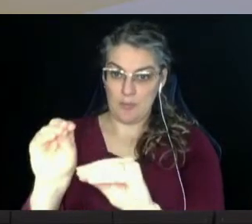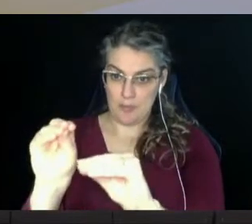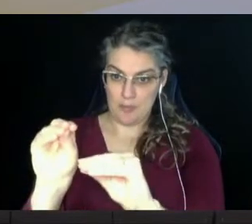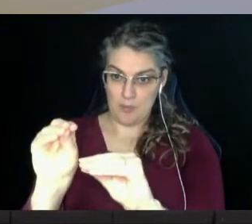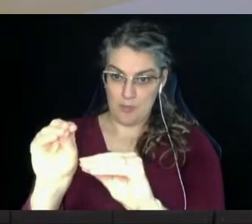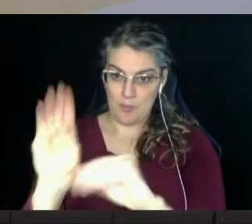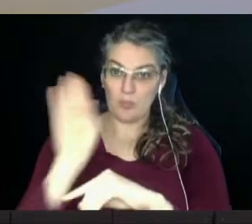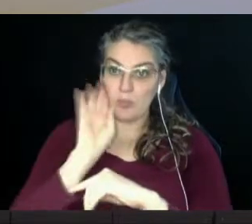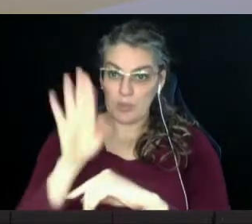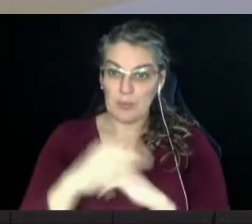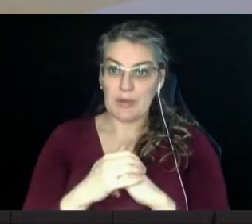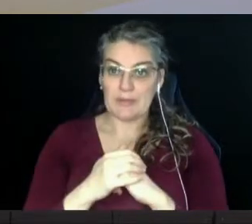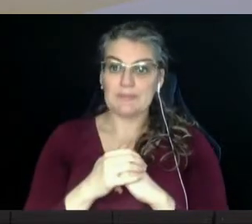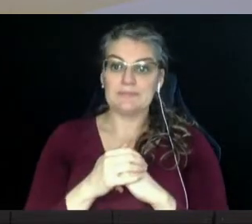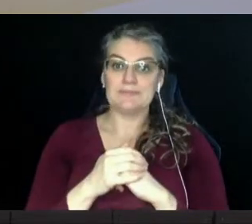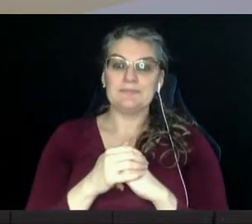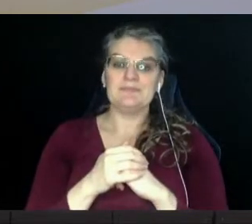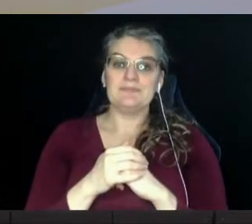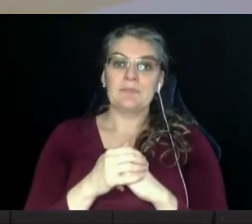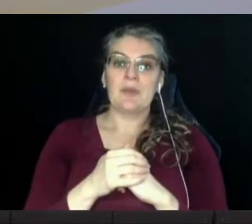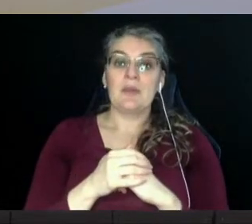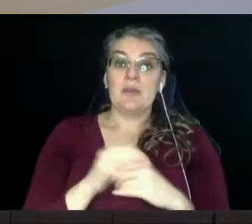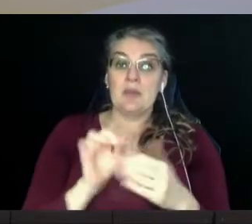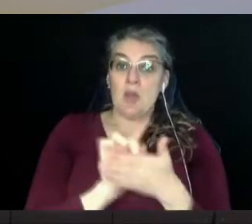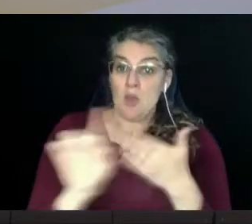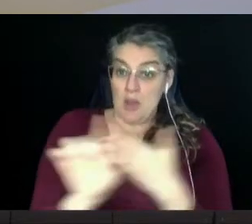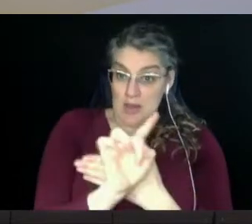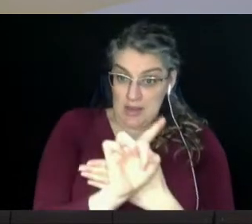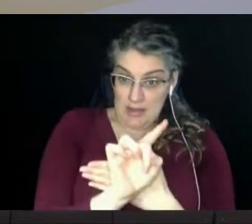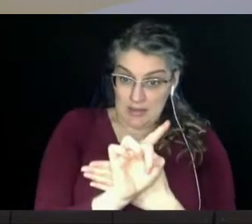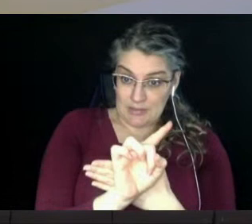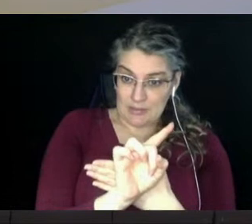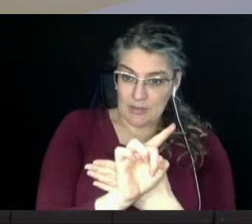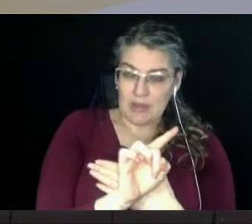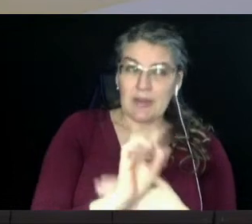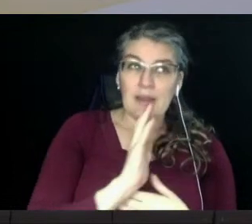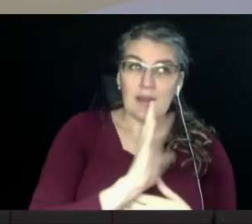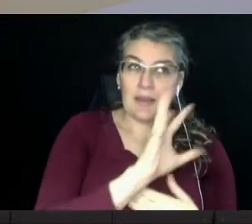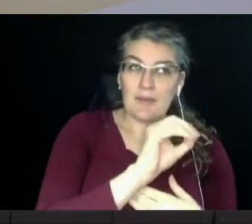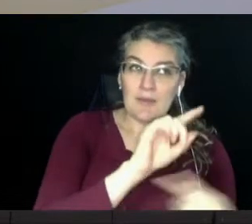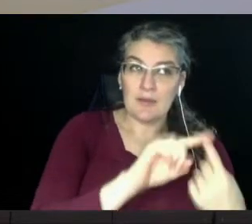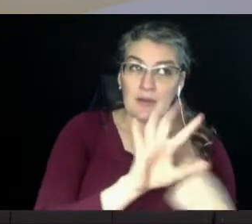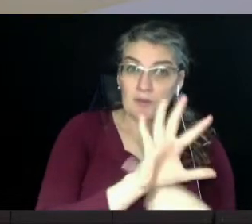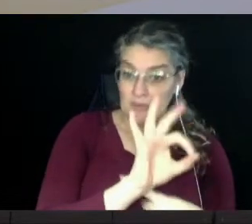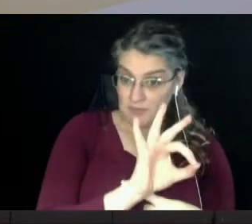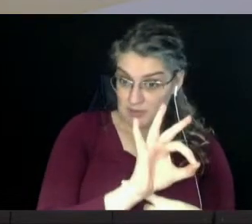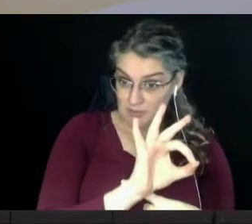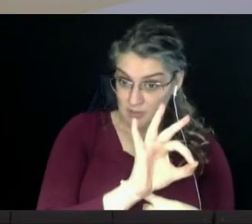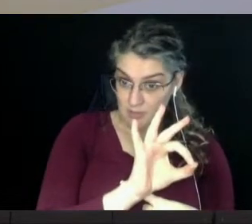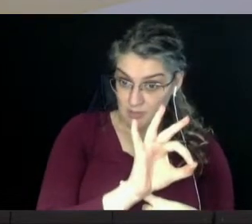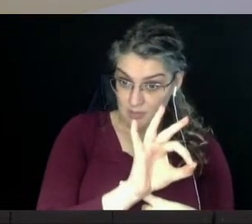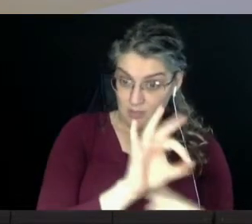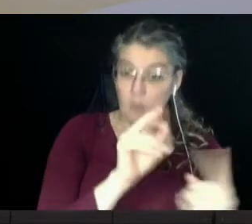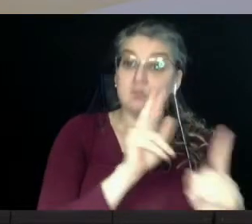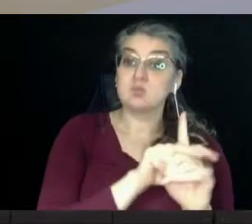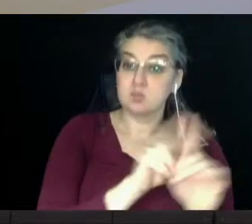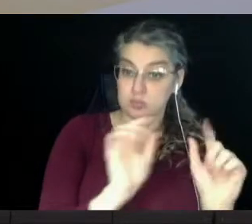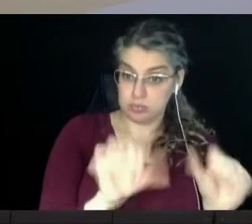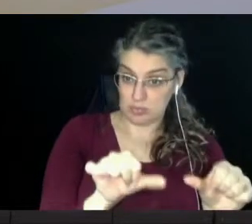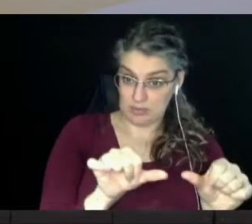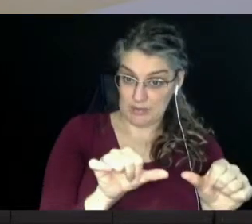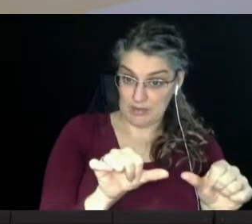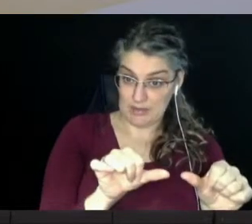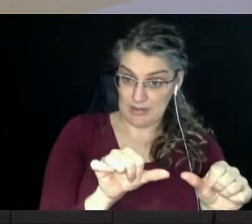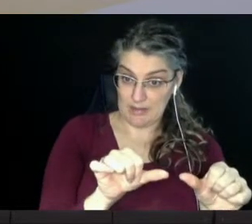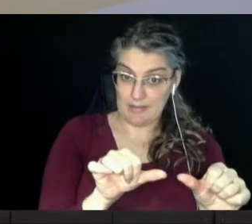week, adults age 50 to 59 will be able to start booking their appointments. And then by the end of